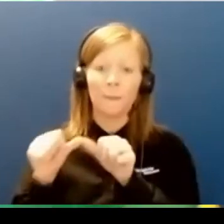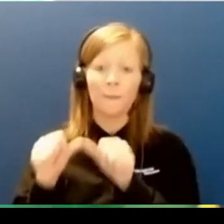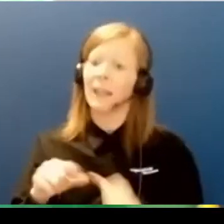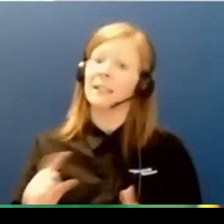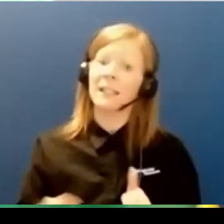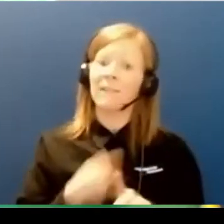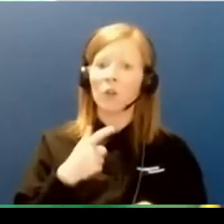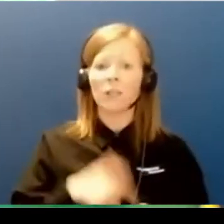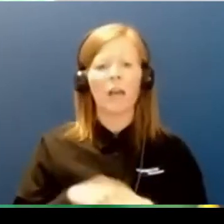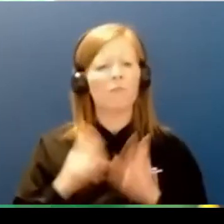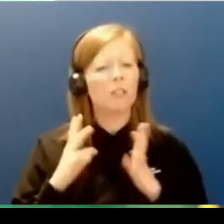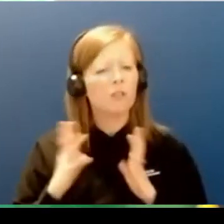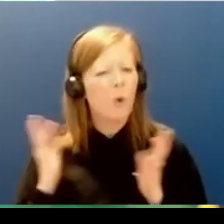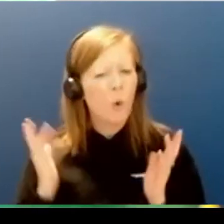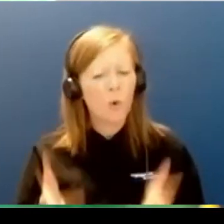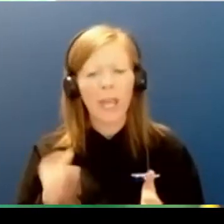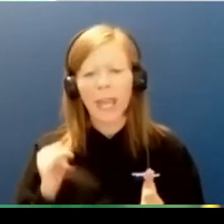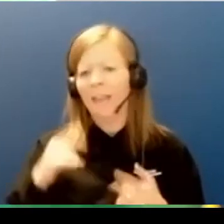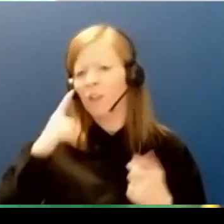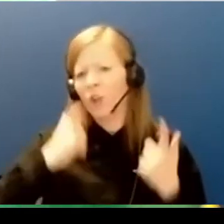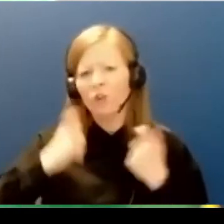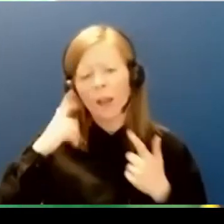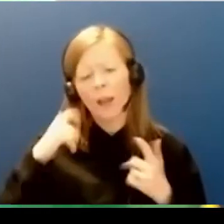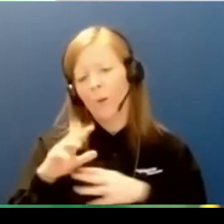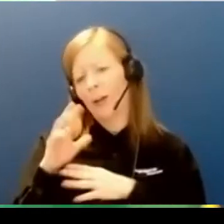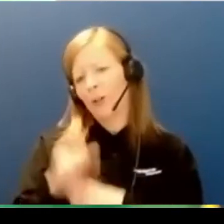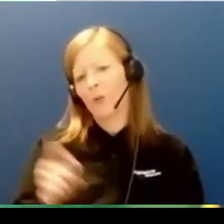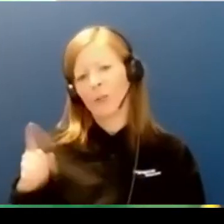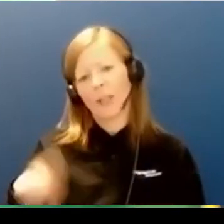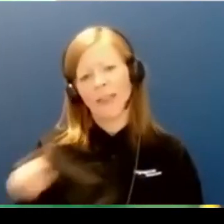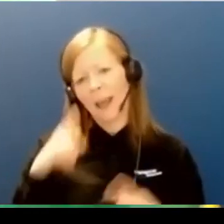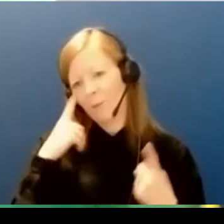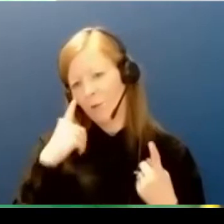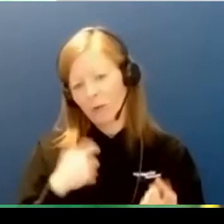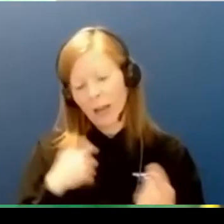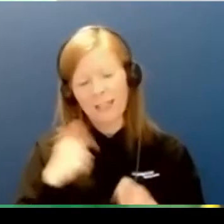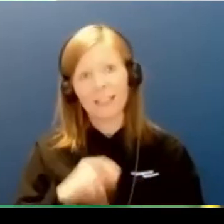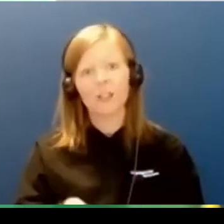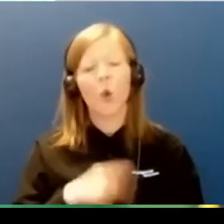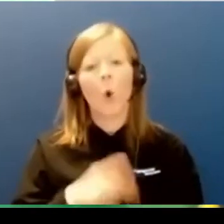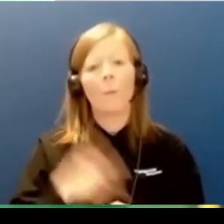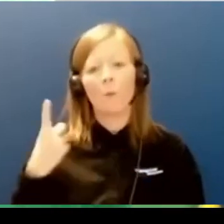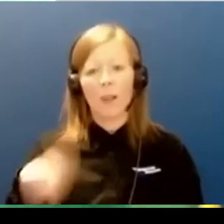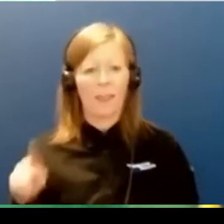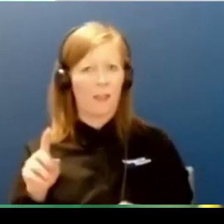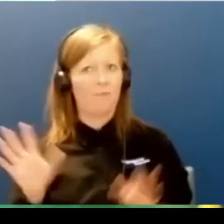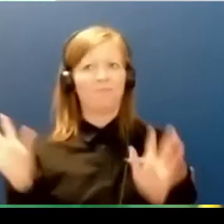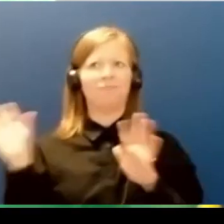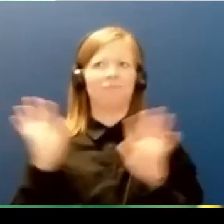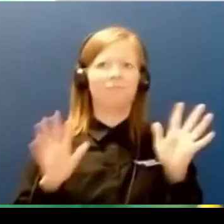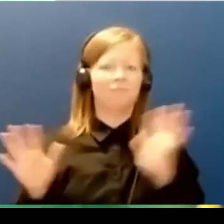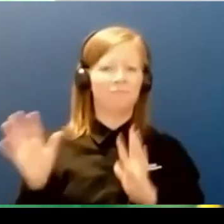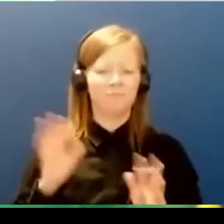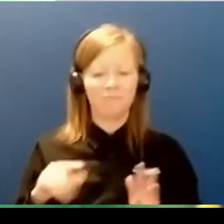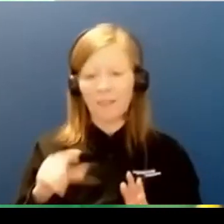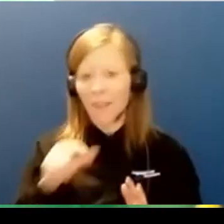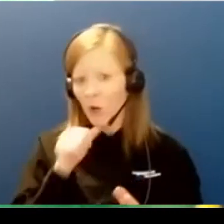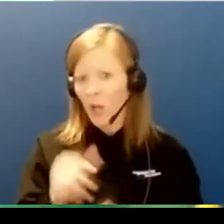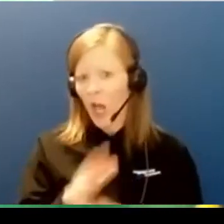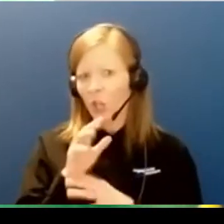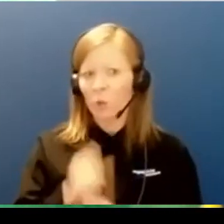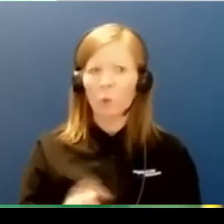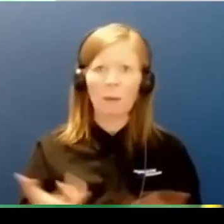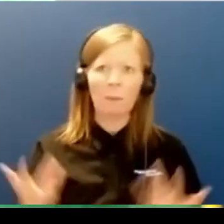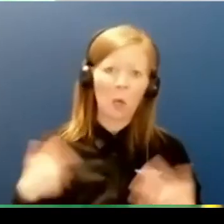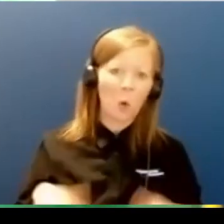okay if they cry. We're used to them crying. It's very normal for them to cry. We're having them do something that they don't necessarily want to